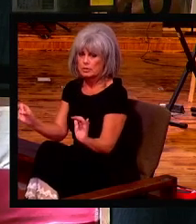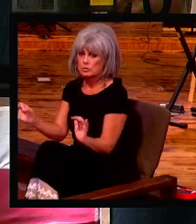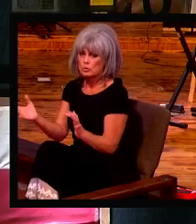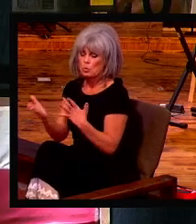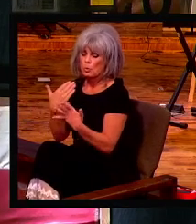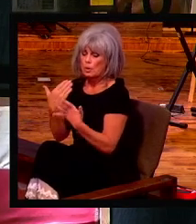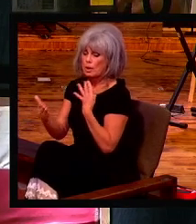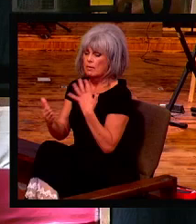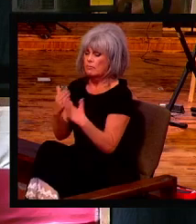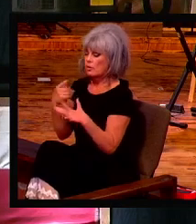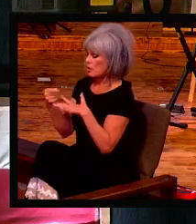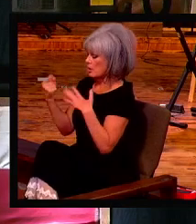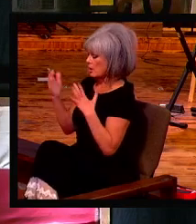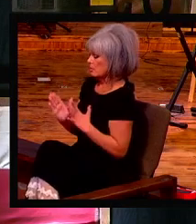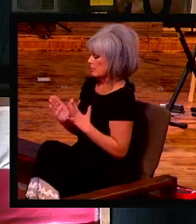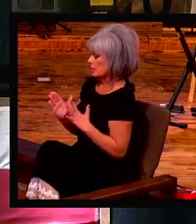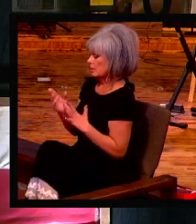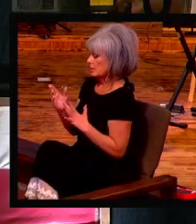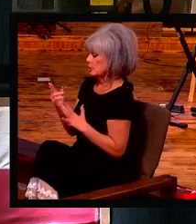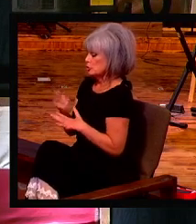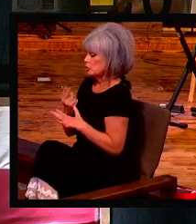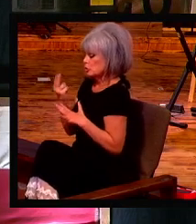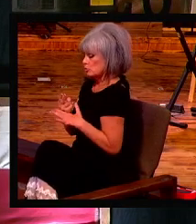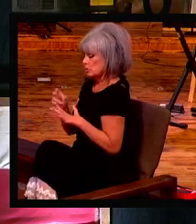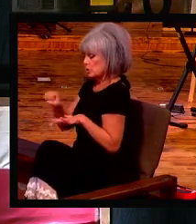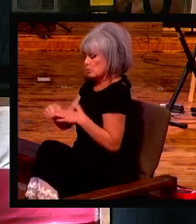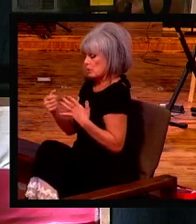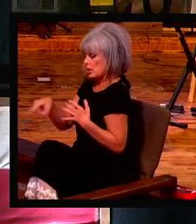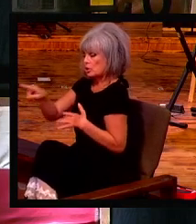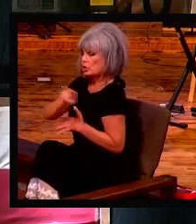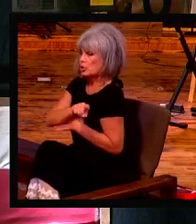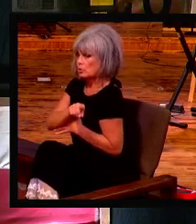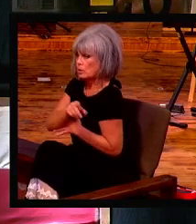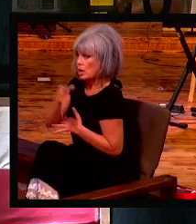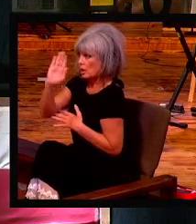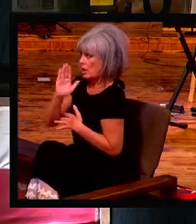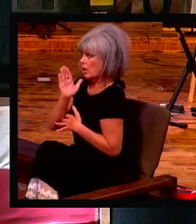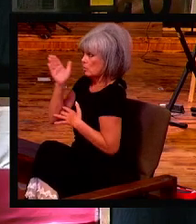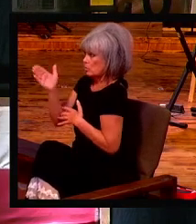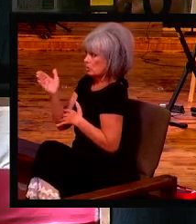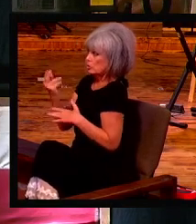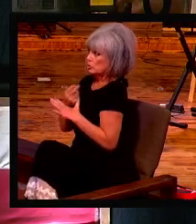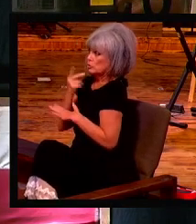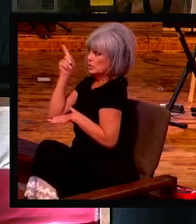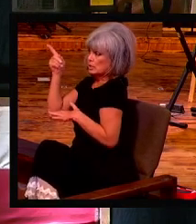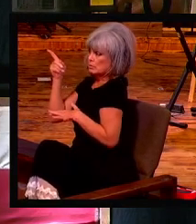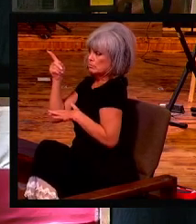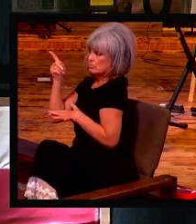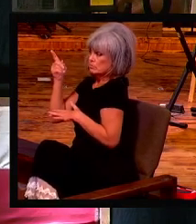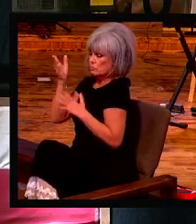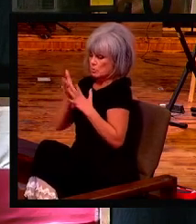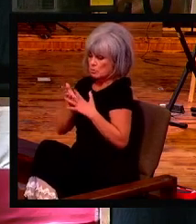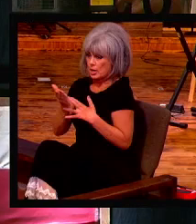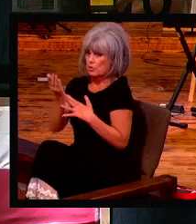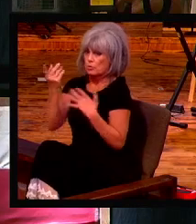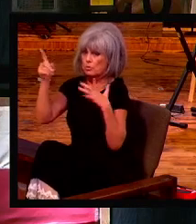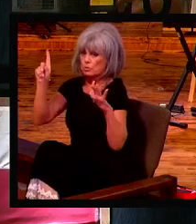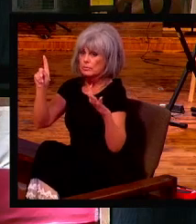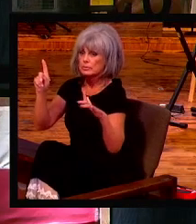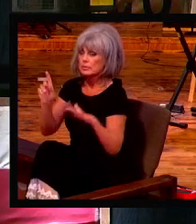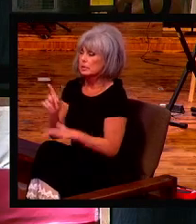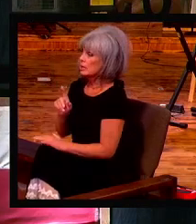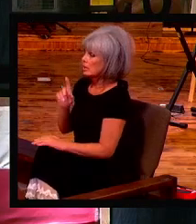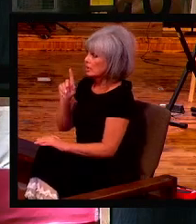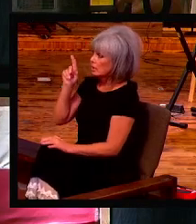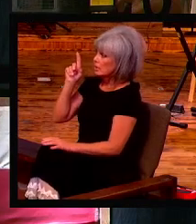Whatever the enemy is using to try to break you, God will use to be your breakthrough. It was in that moment when he interpreted a dream